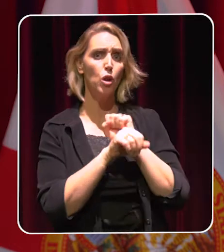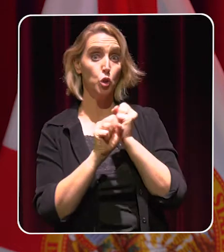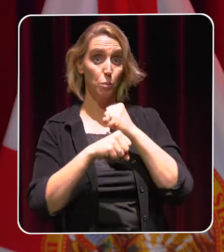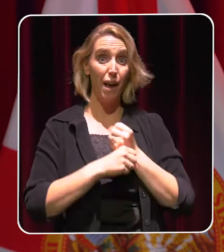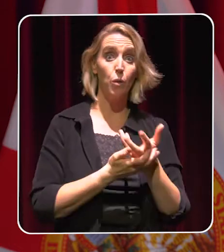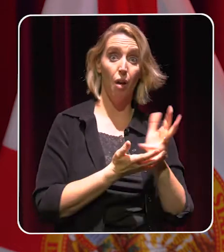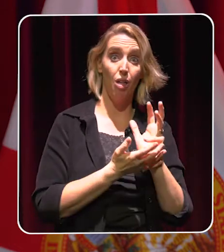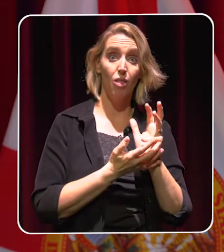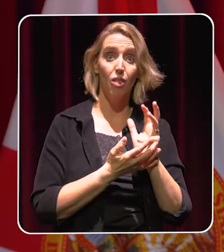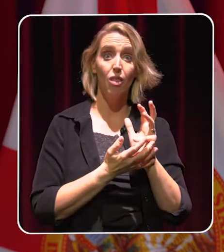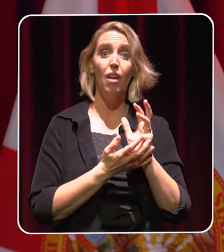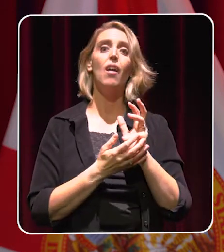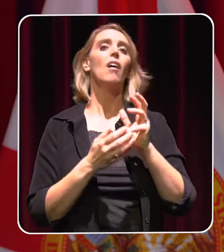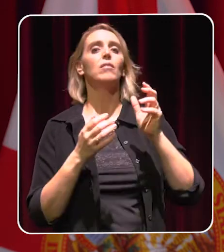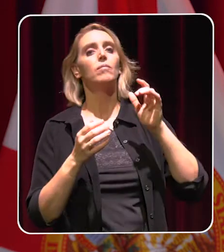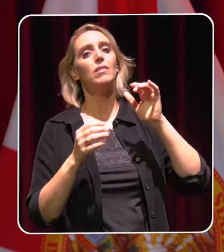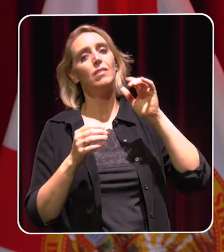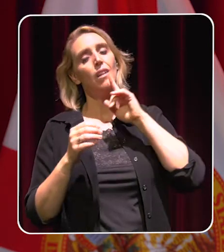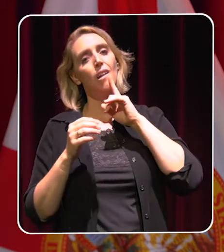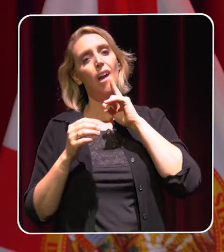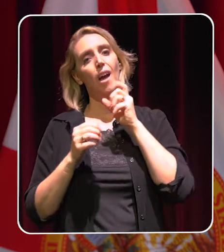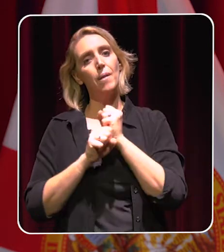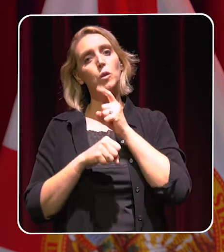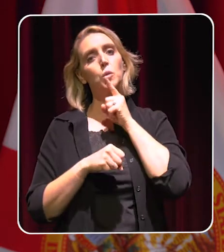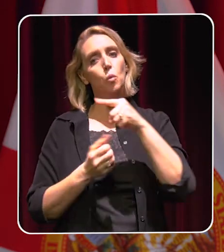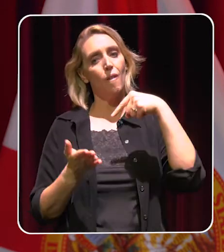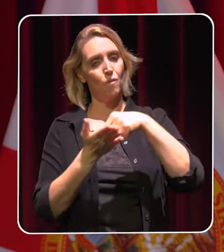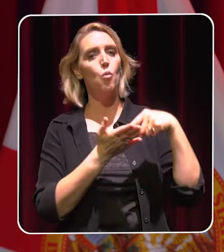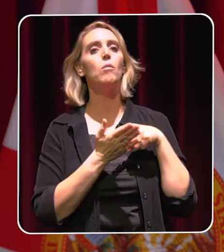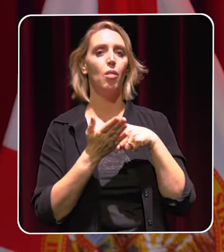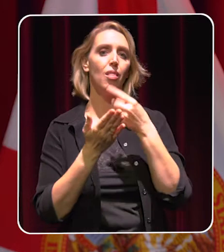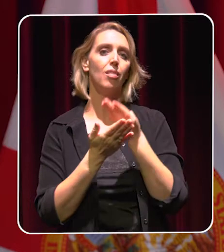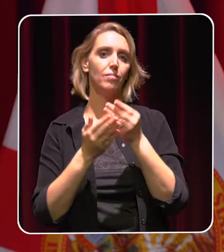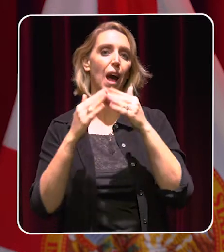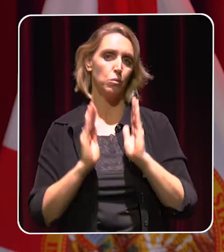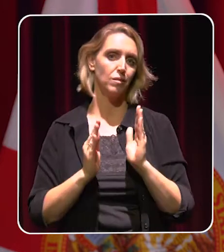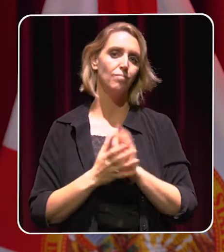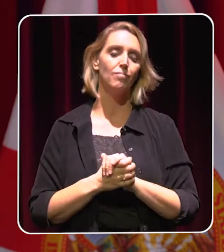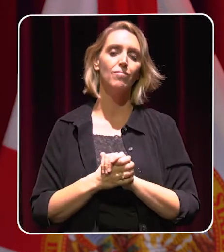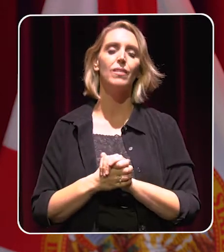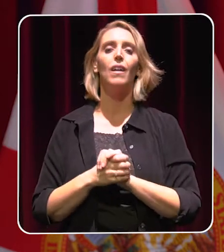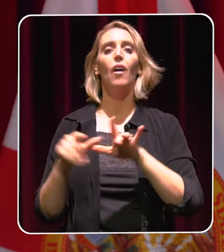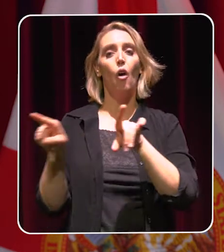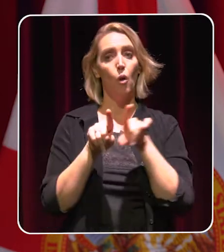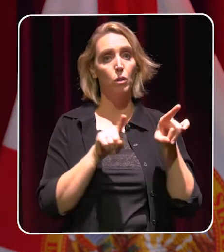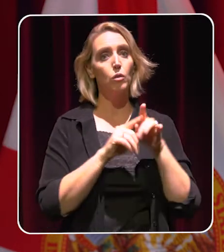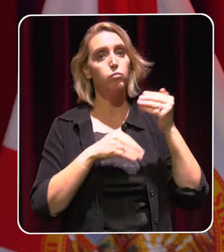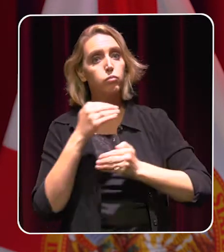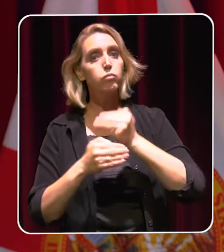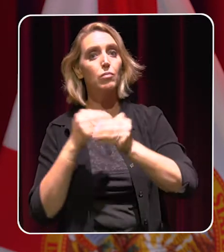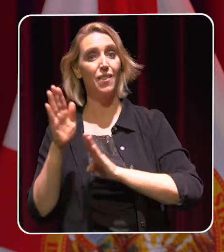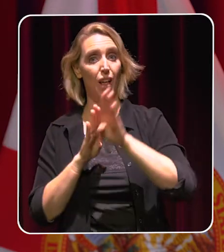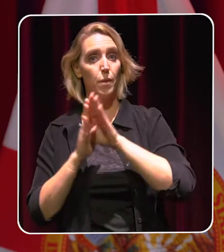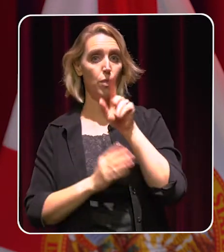create wealth, mitigate gentrification, and ensure affordability. Likewise, as we continue the process